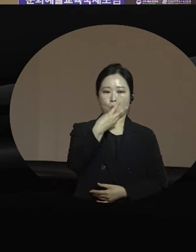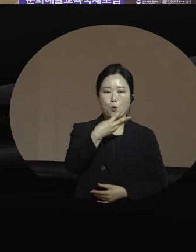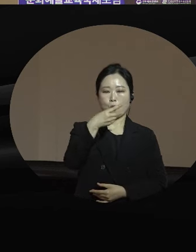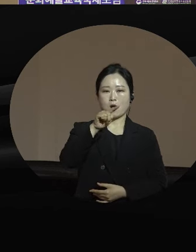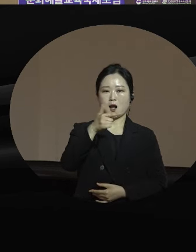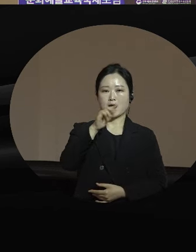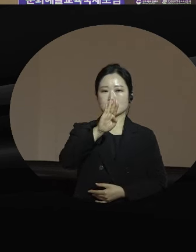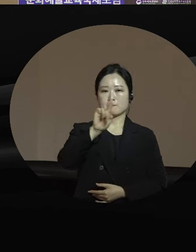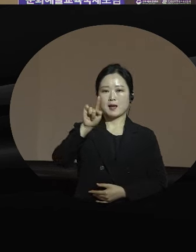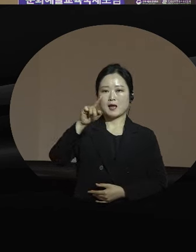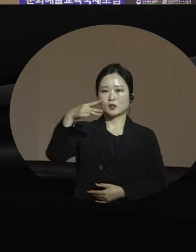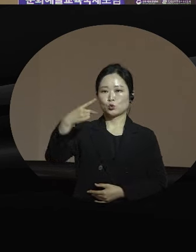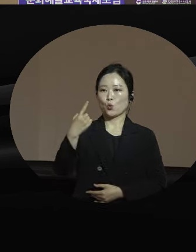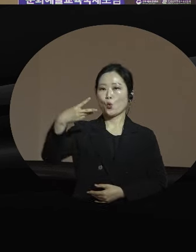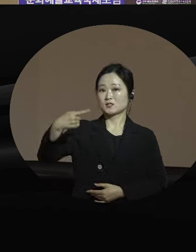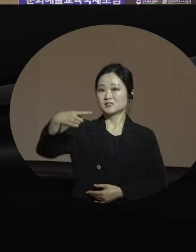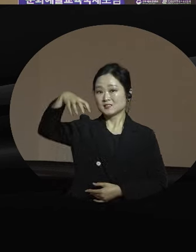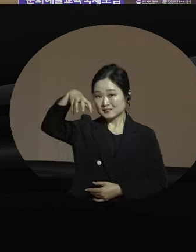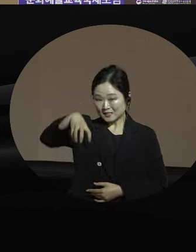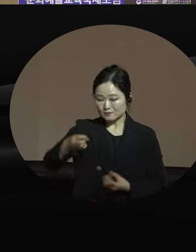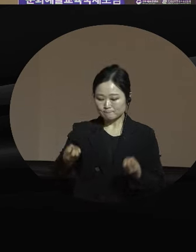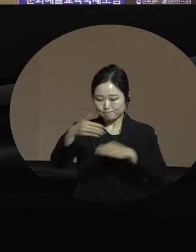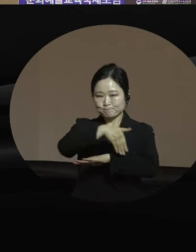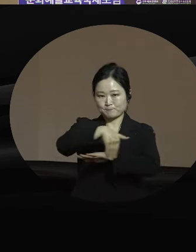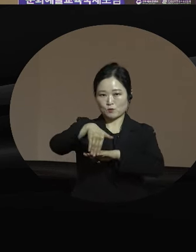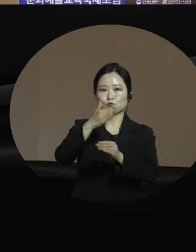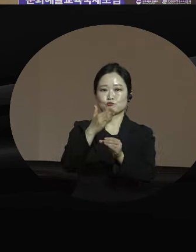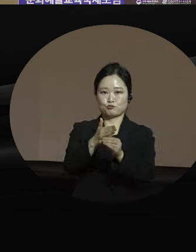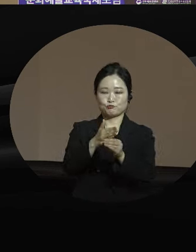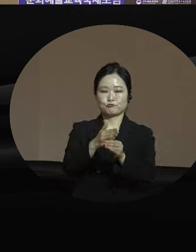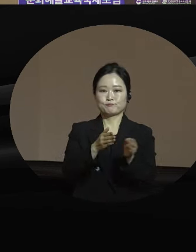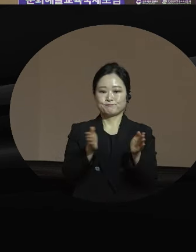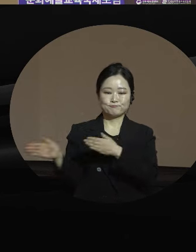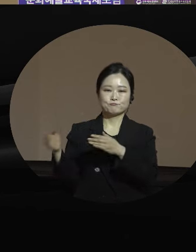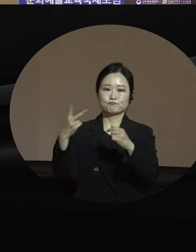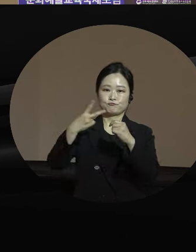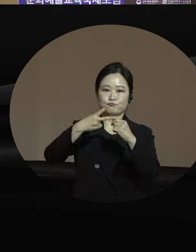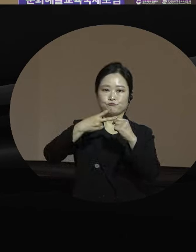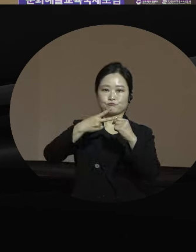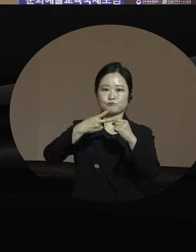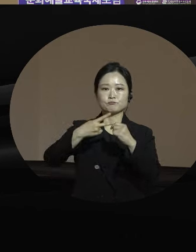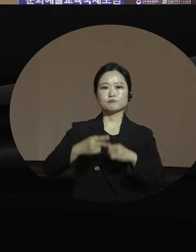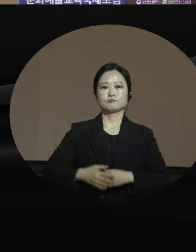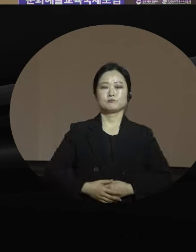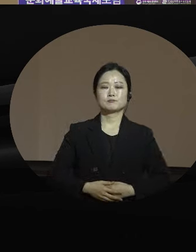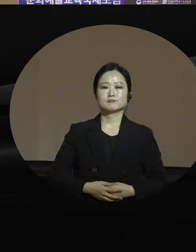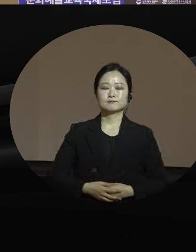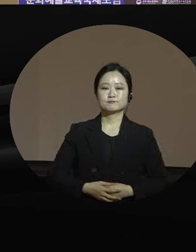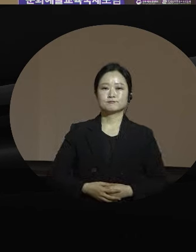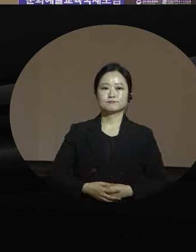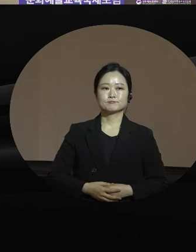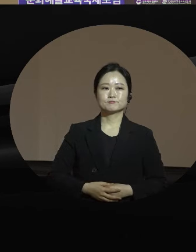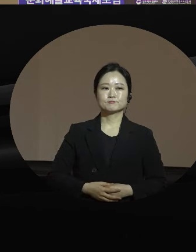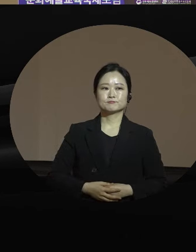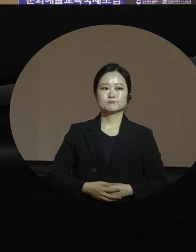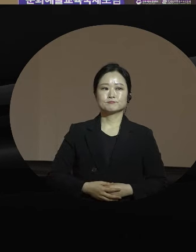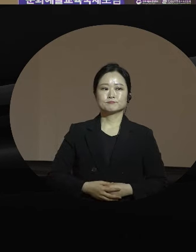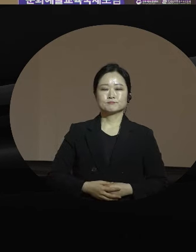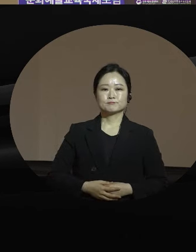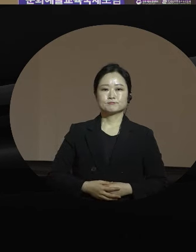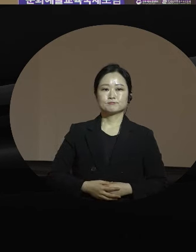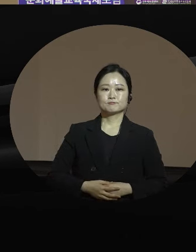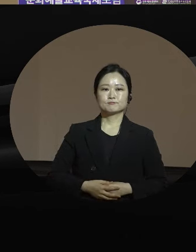The second one is that I'd like to mention that we do have the Grand Festival of Intangible Cultural